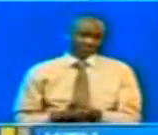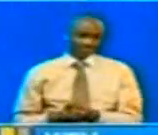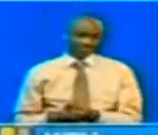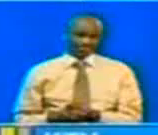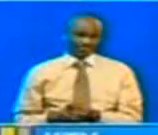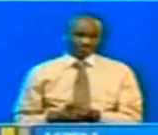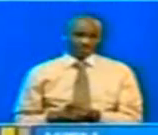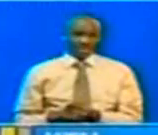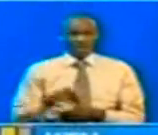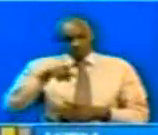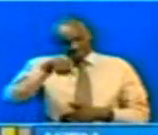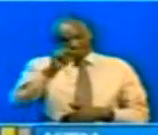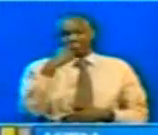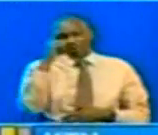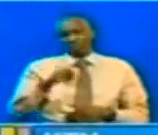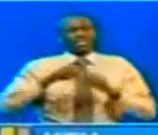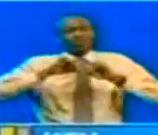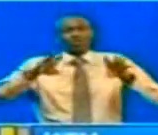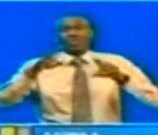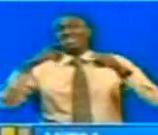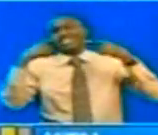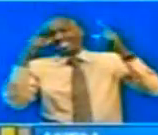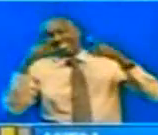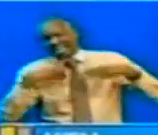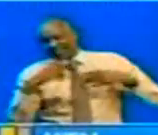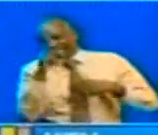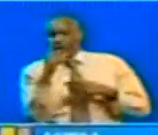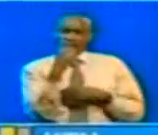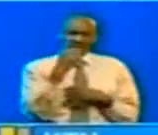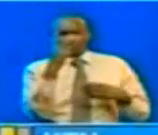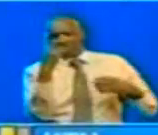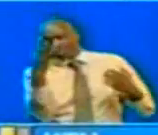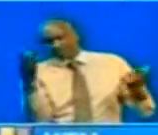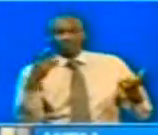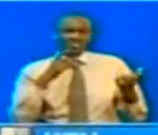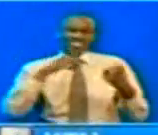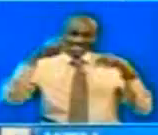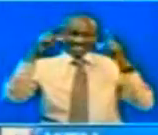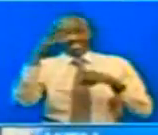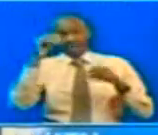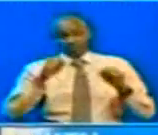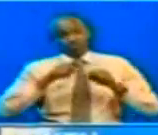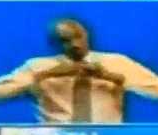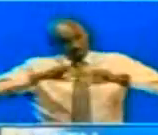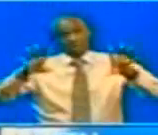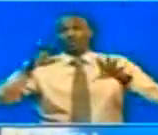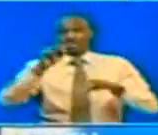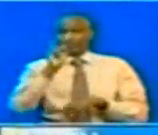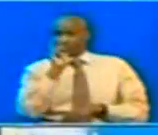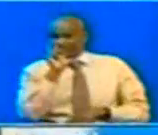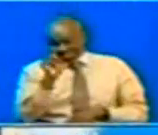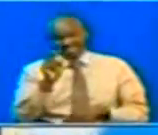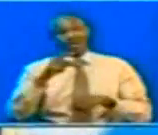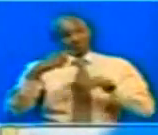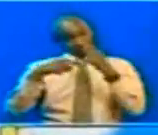say is one of the successes of devolution from where you stand? What are some of the services that have been successfully devolved and you're seeing some sort